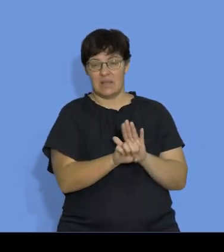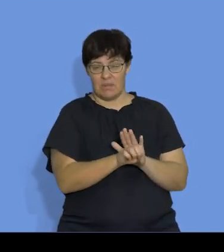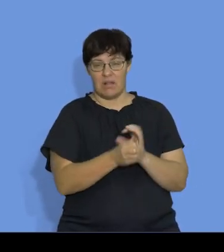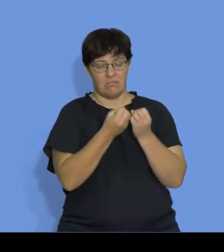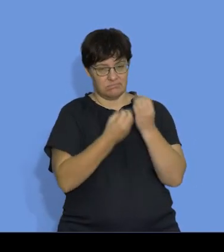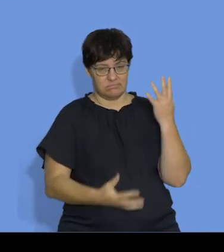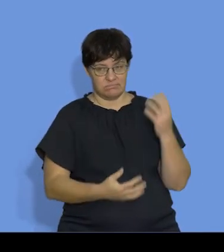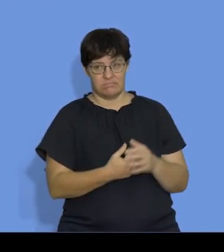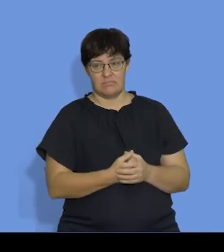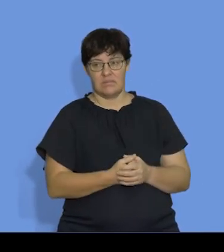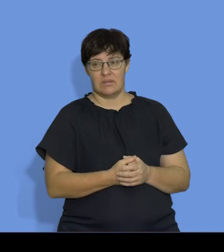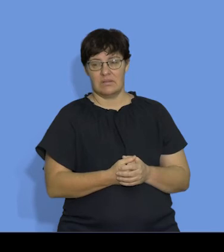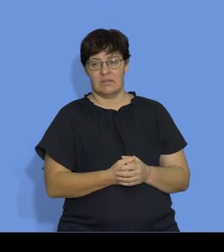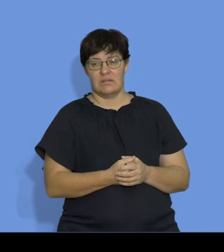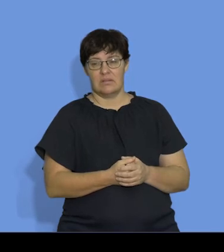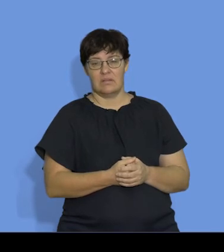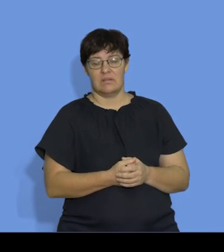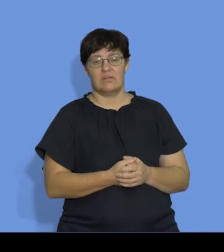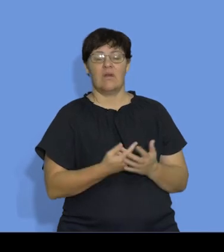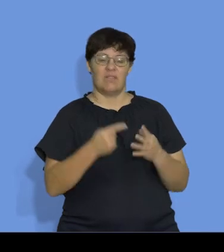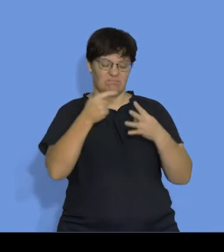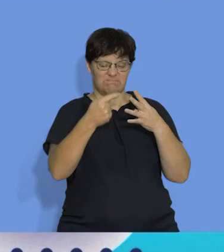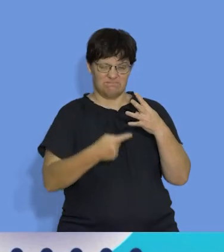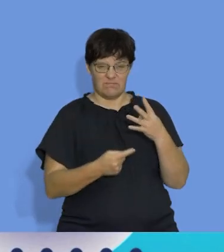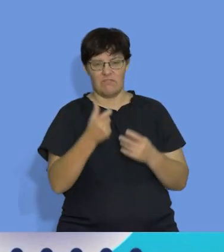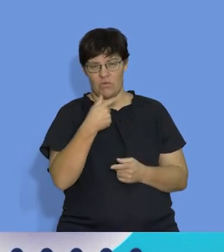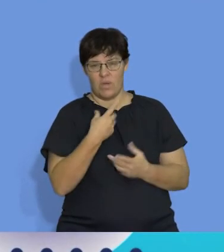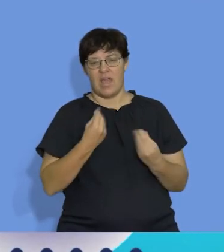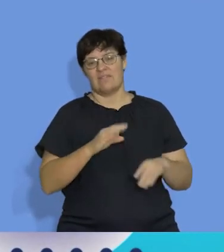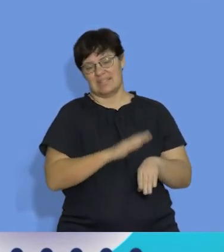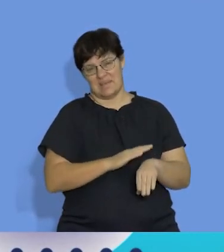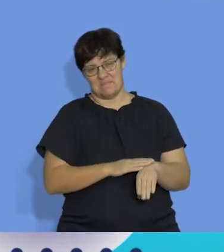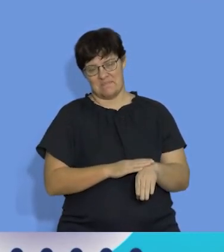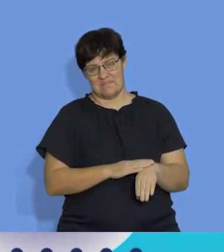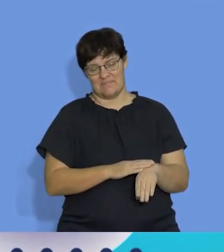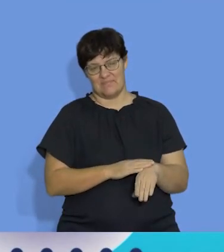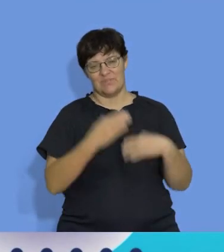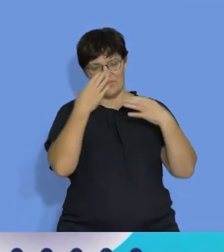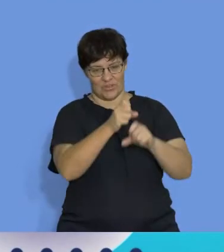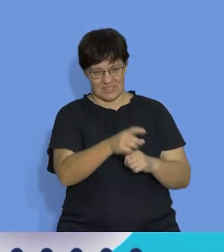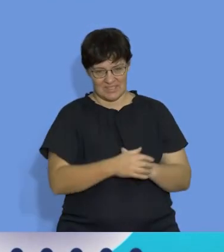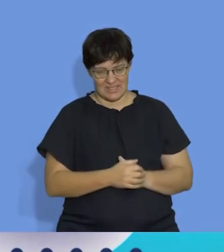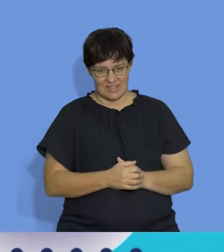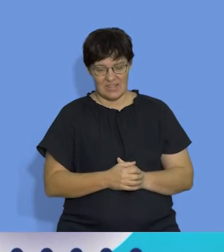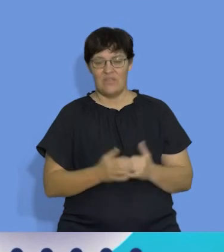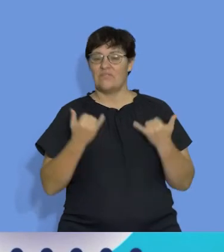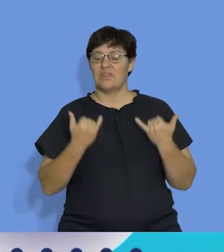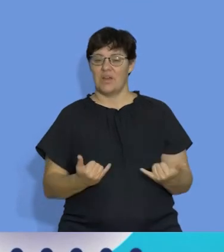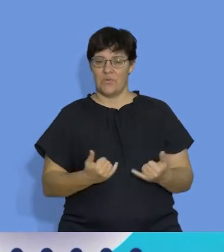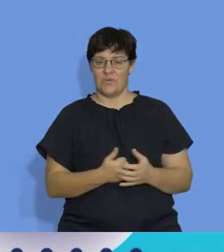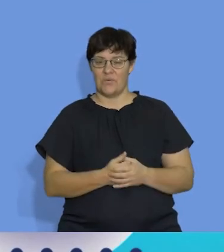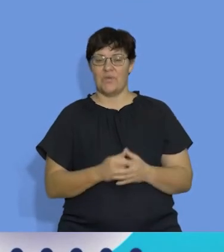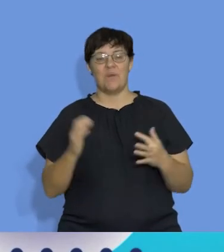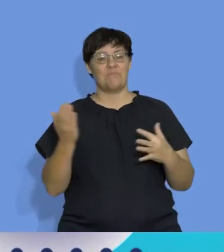but one of the few that we have time to actually attempt. Right. For now, we'll take a short